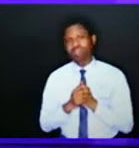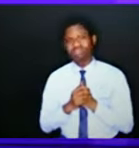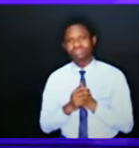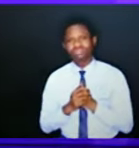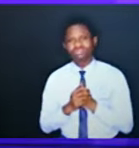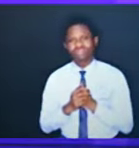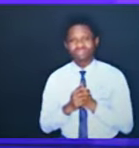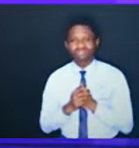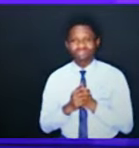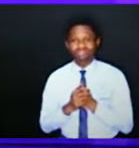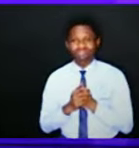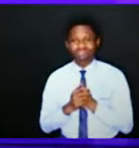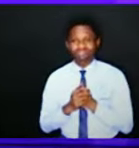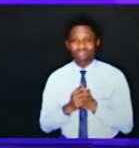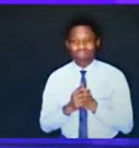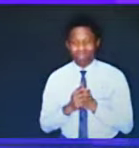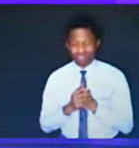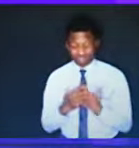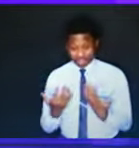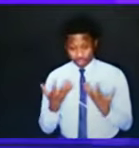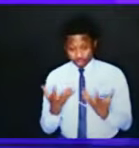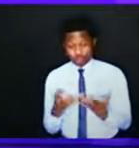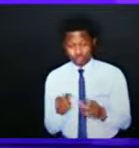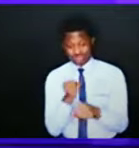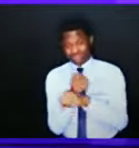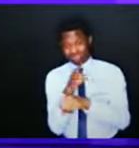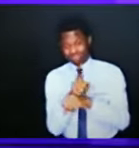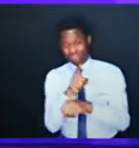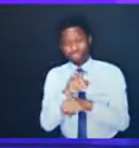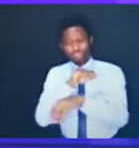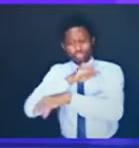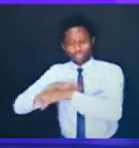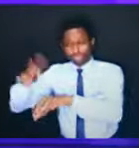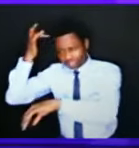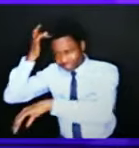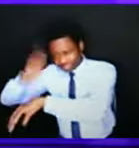I want to advise you not to mind them.